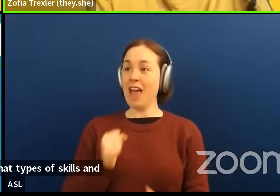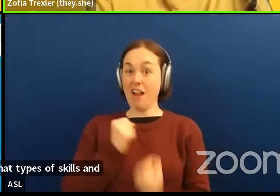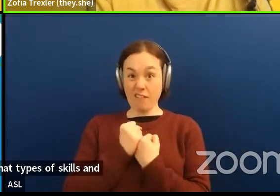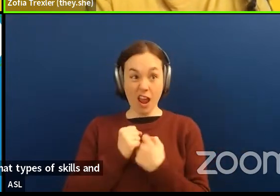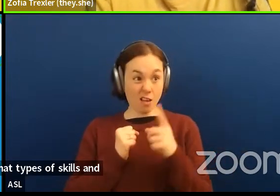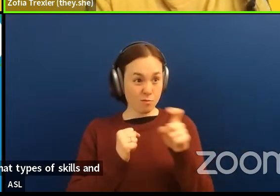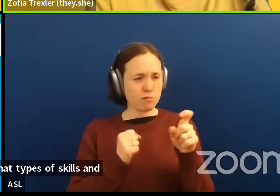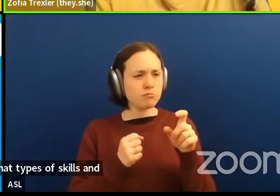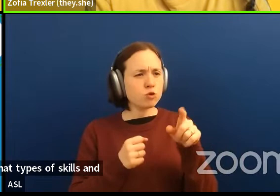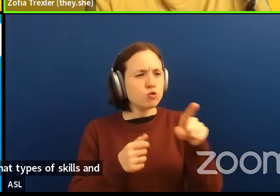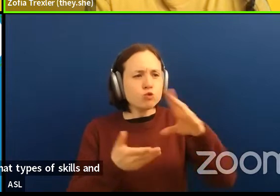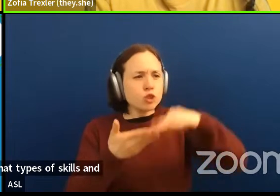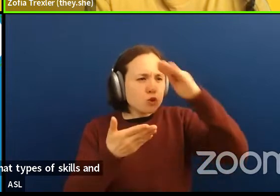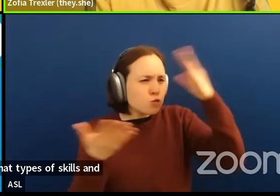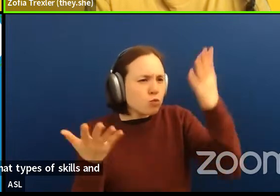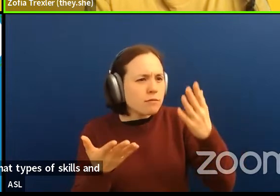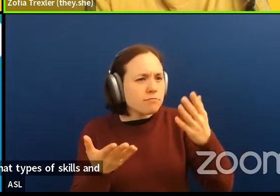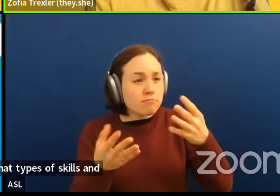Goldie, do you want to start?